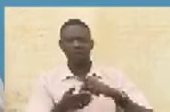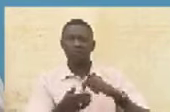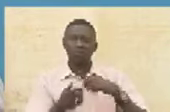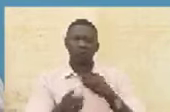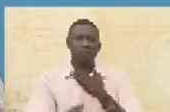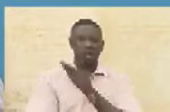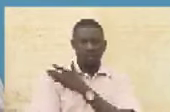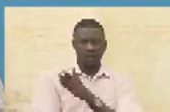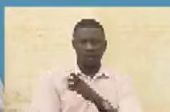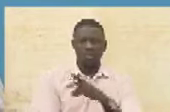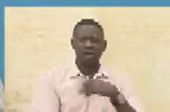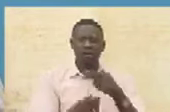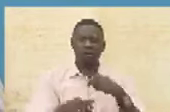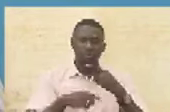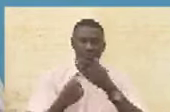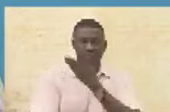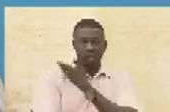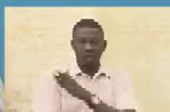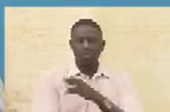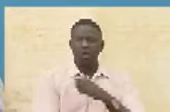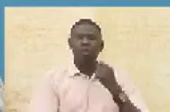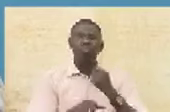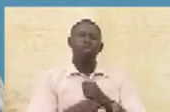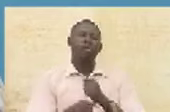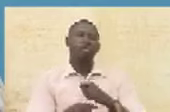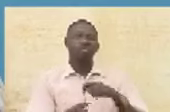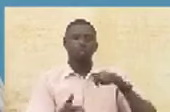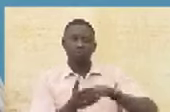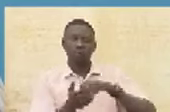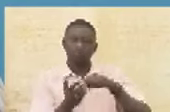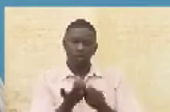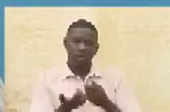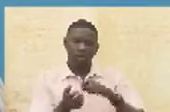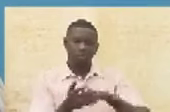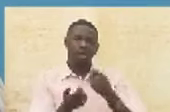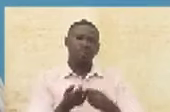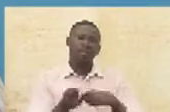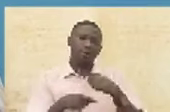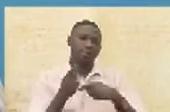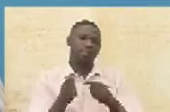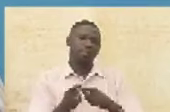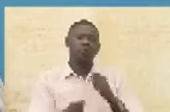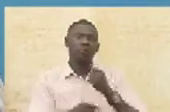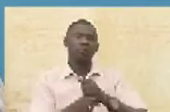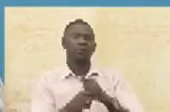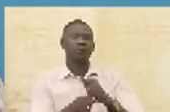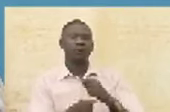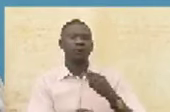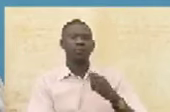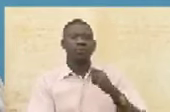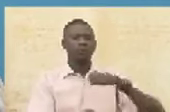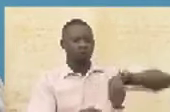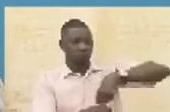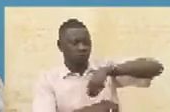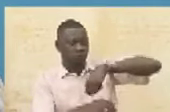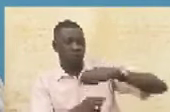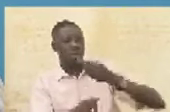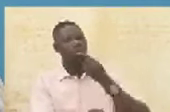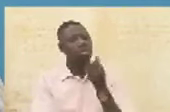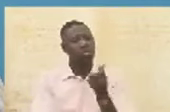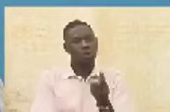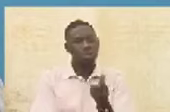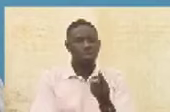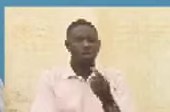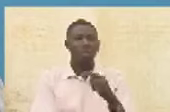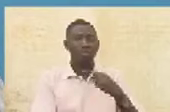after we were released, we were made to break those groundnuts. And after that, we were made to cook the salt. And